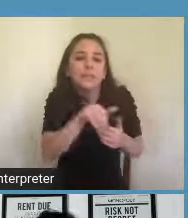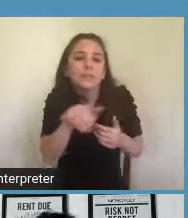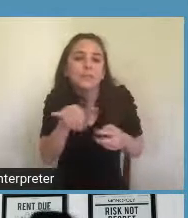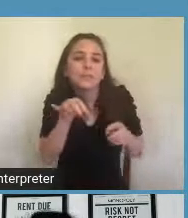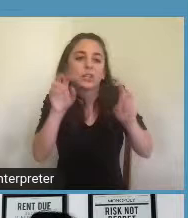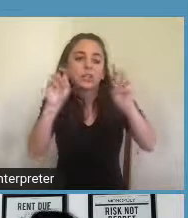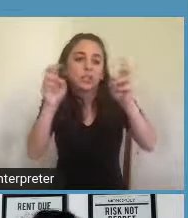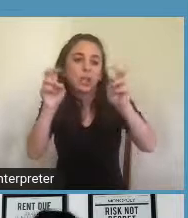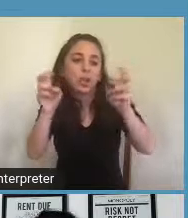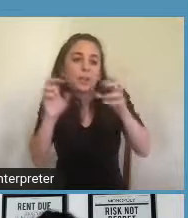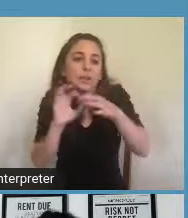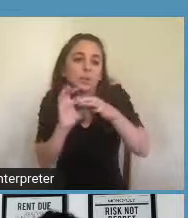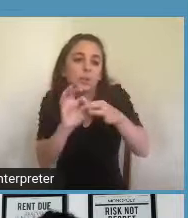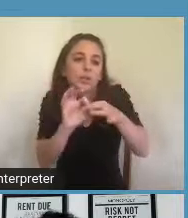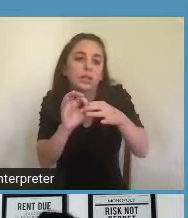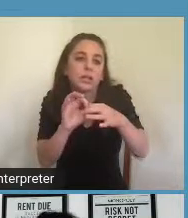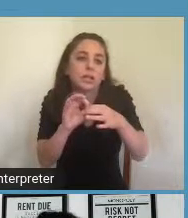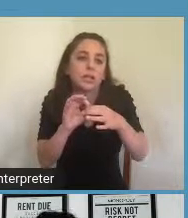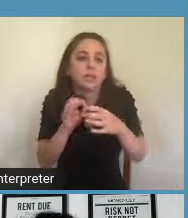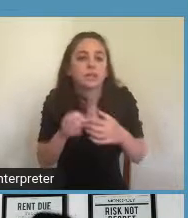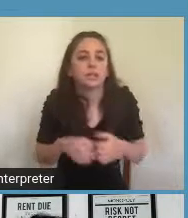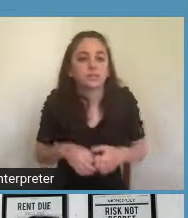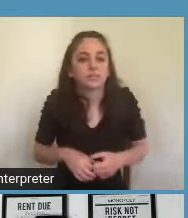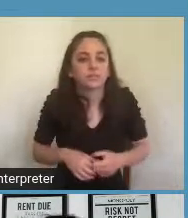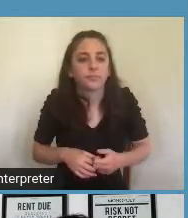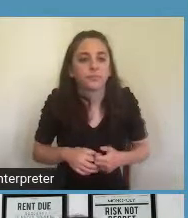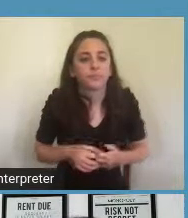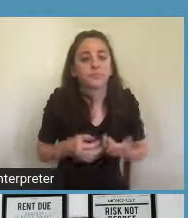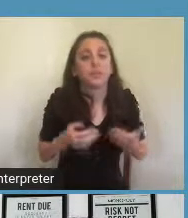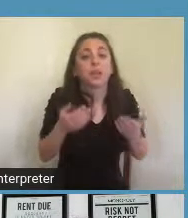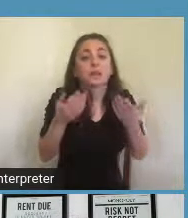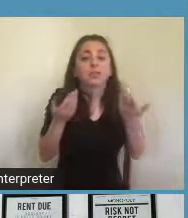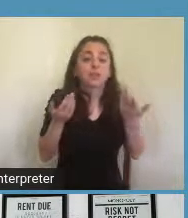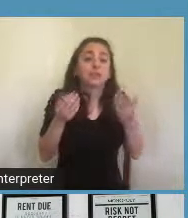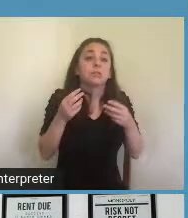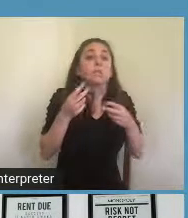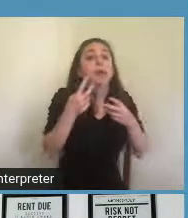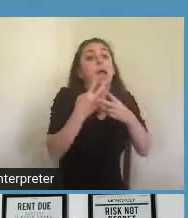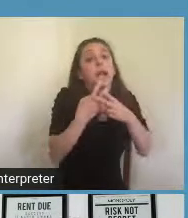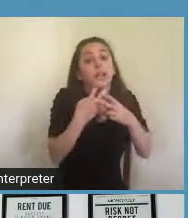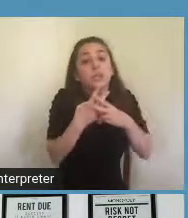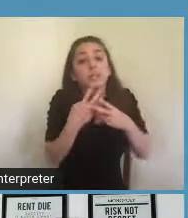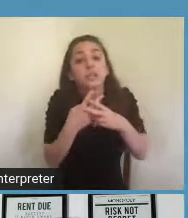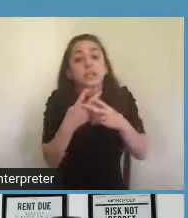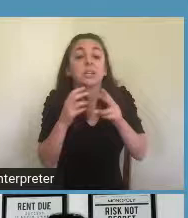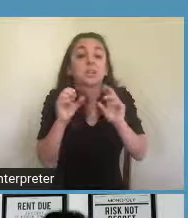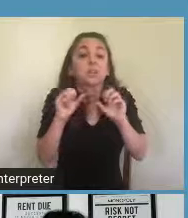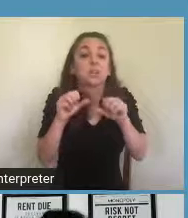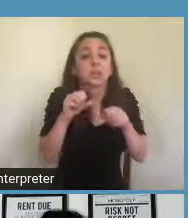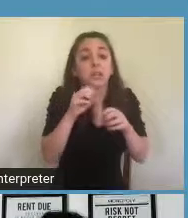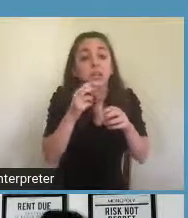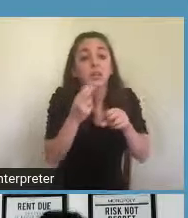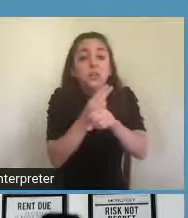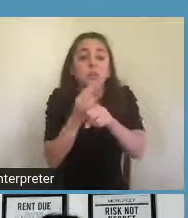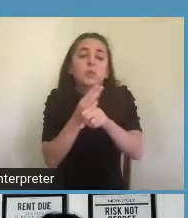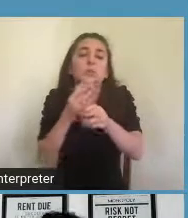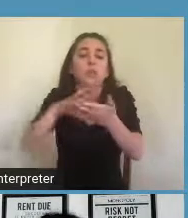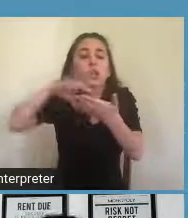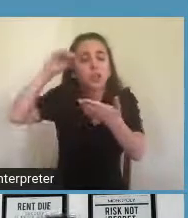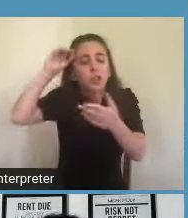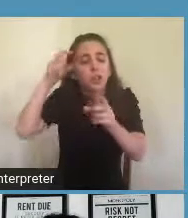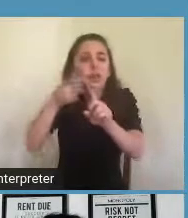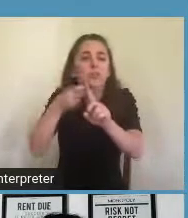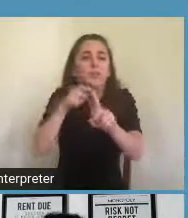relevant hashtags that some of these micro-influencers might be using that you should be using. So there's a lot of learning that we can have just